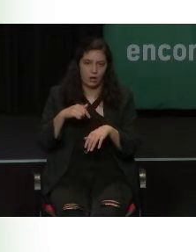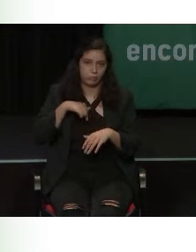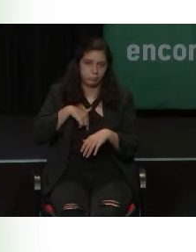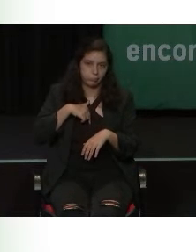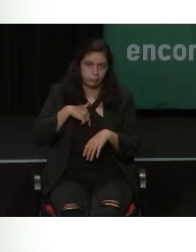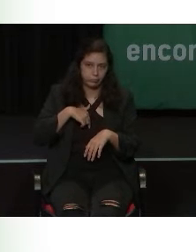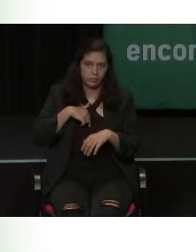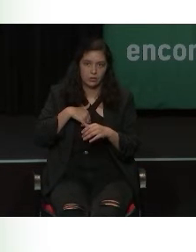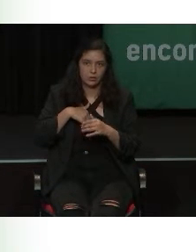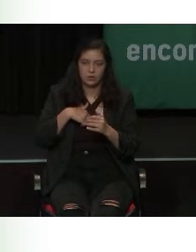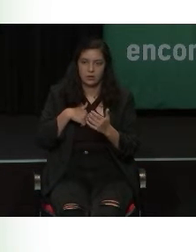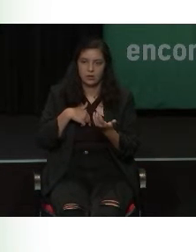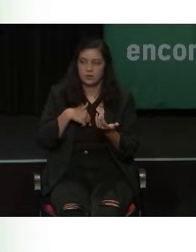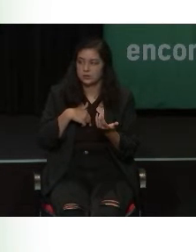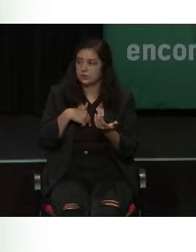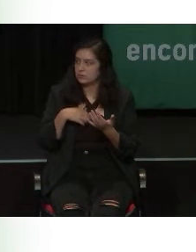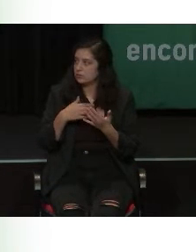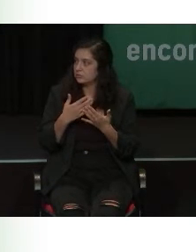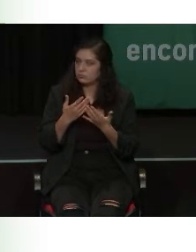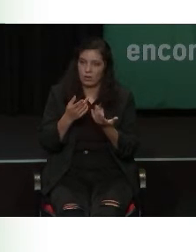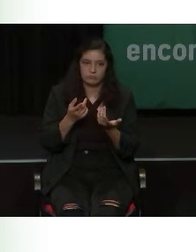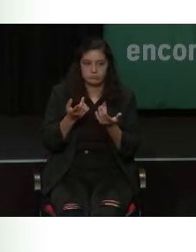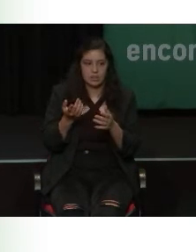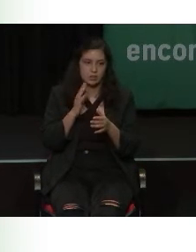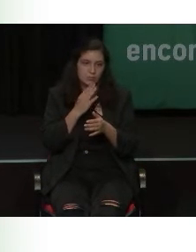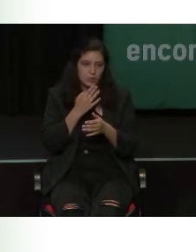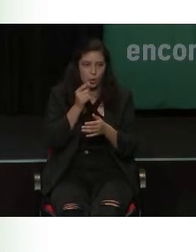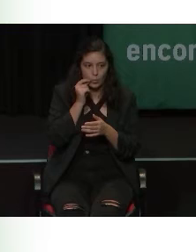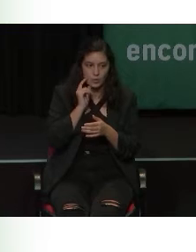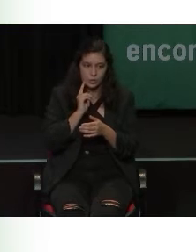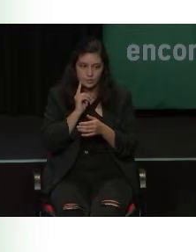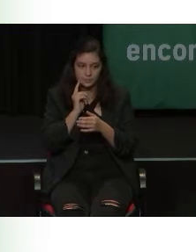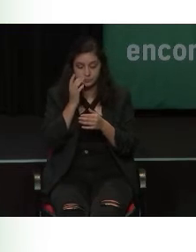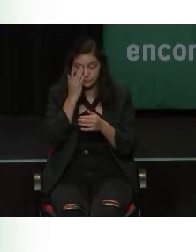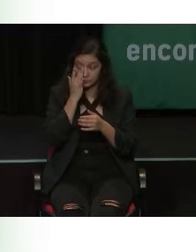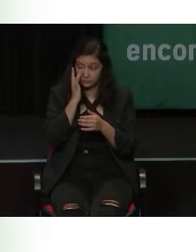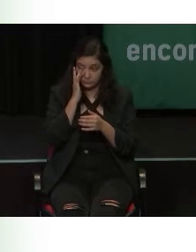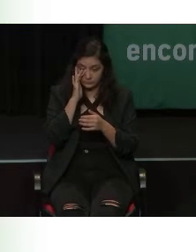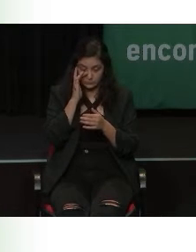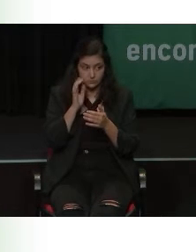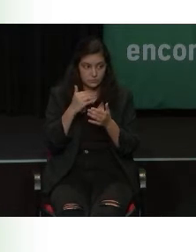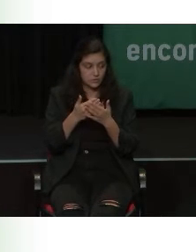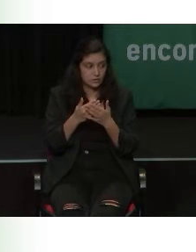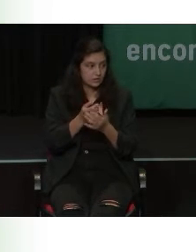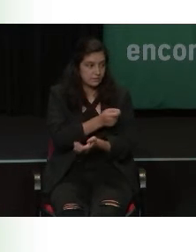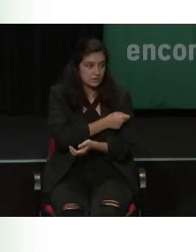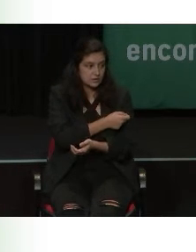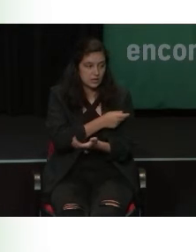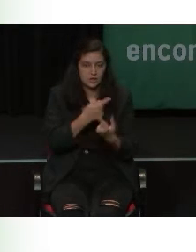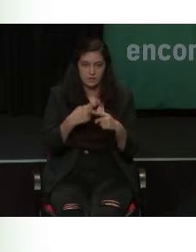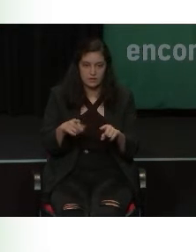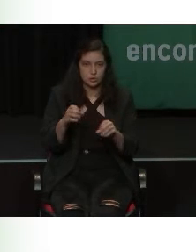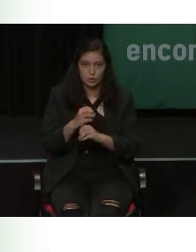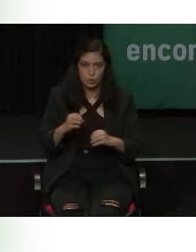more frequent in females than males. However, with this vaccine, there is actually no